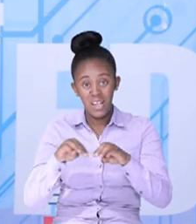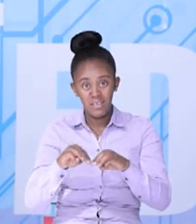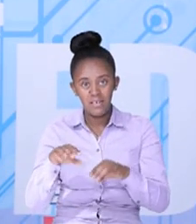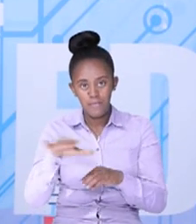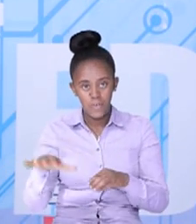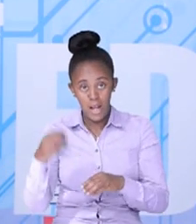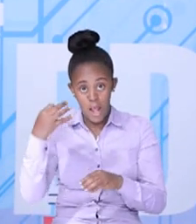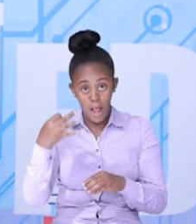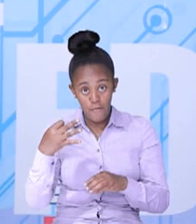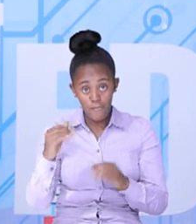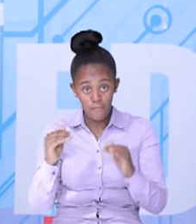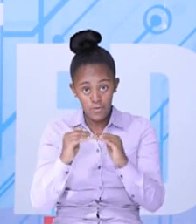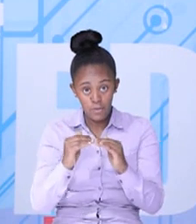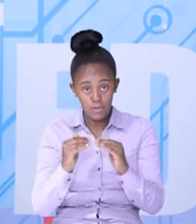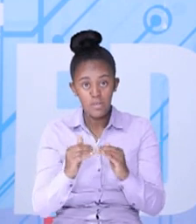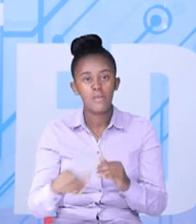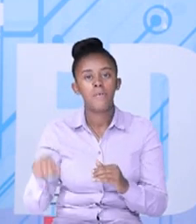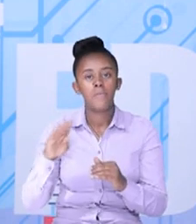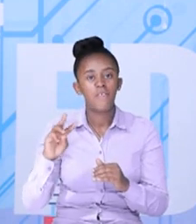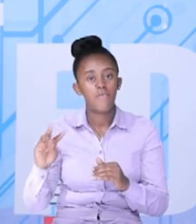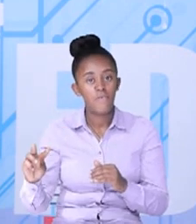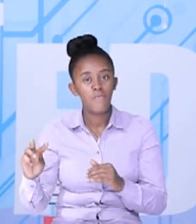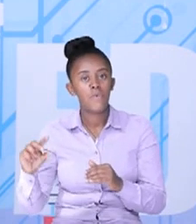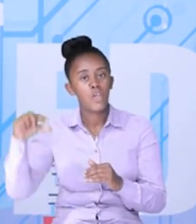F is equals to BVQ